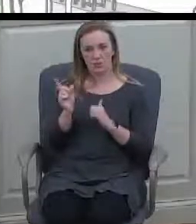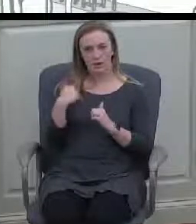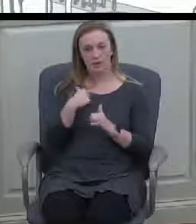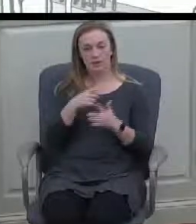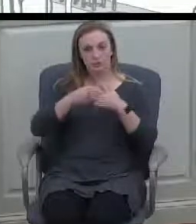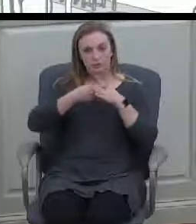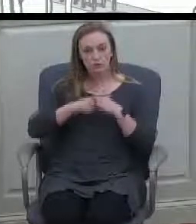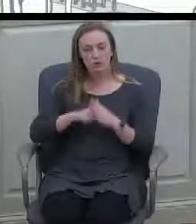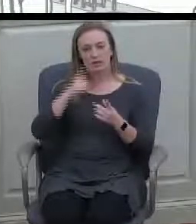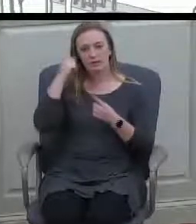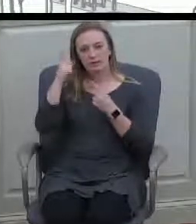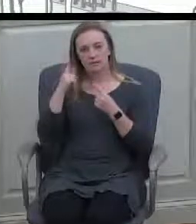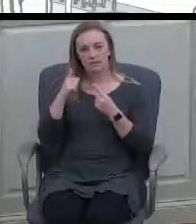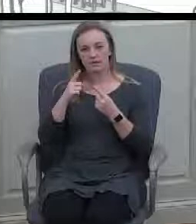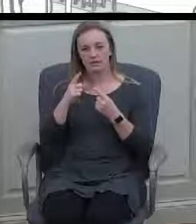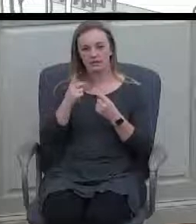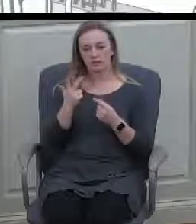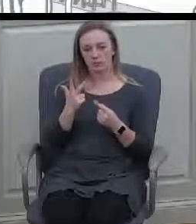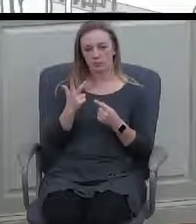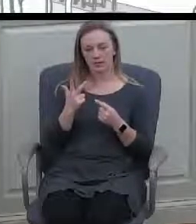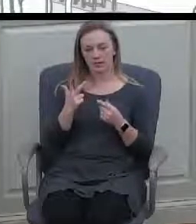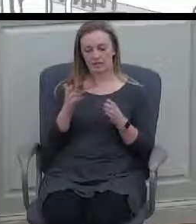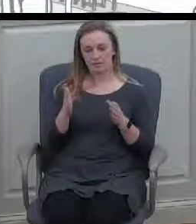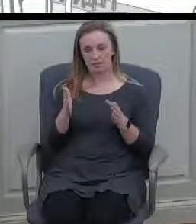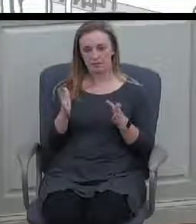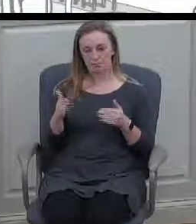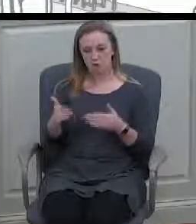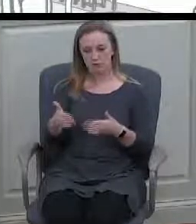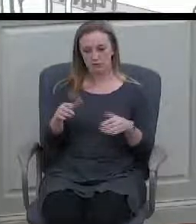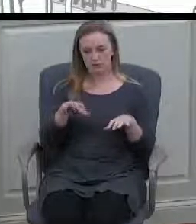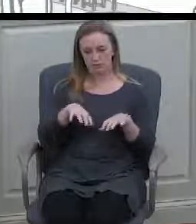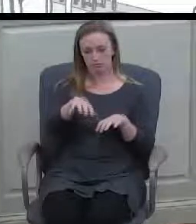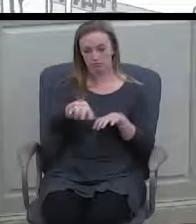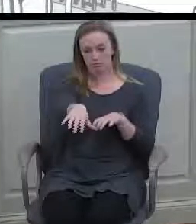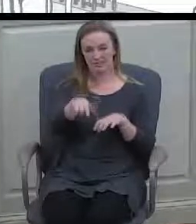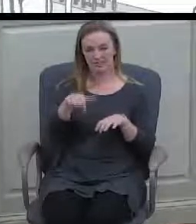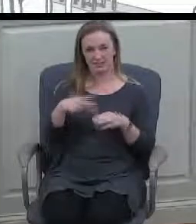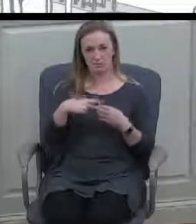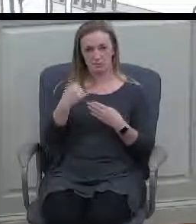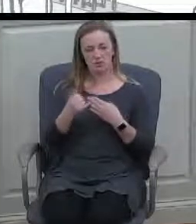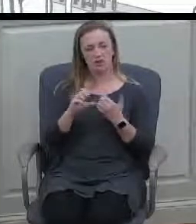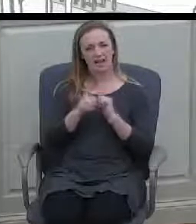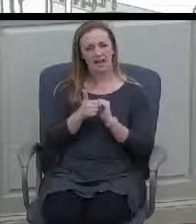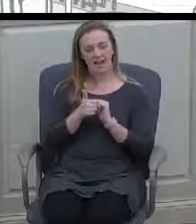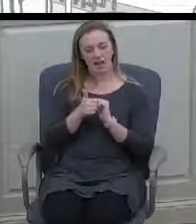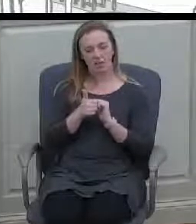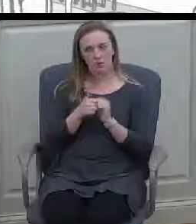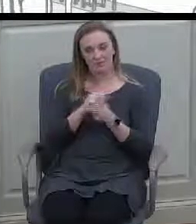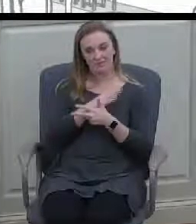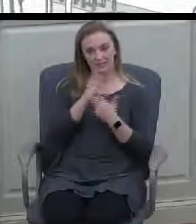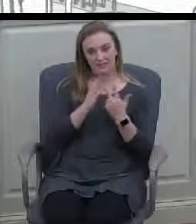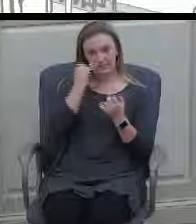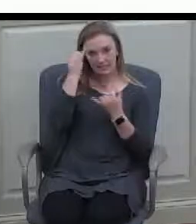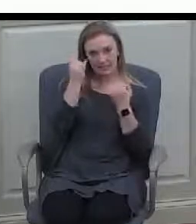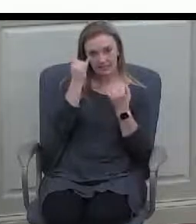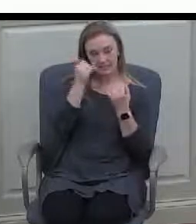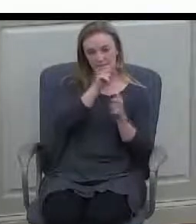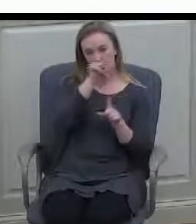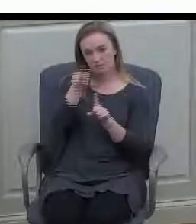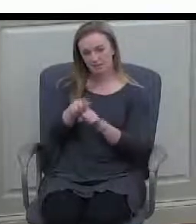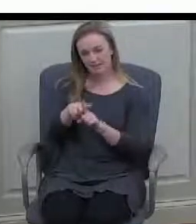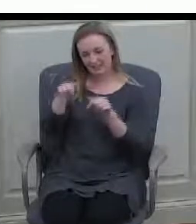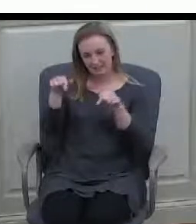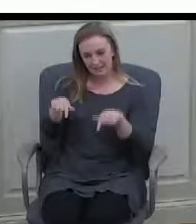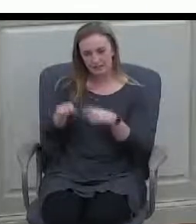thinking about the 3 blocks in this project. And how do those ideas translate to this